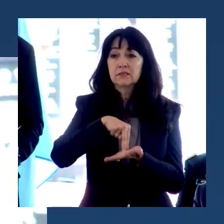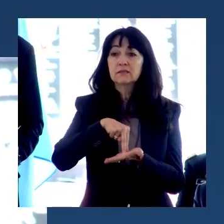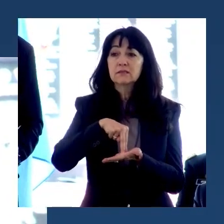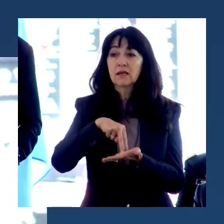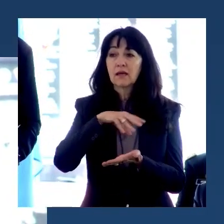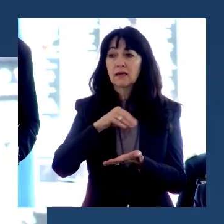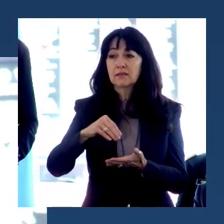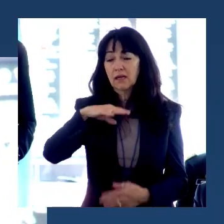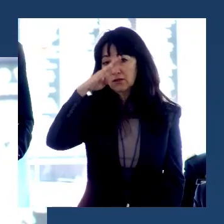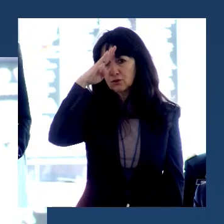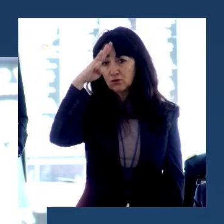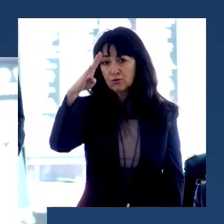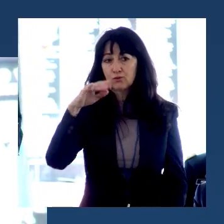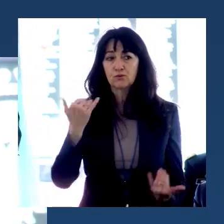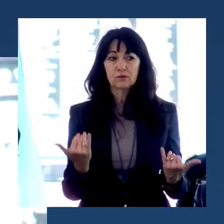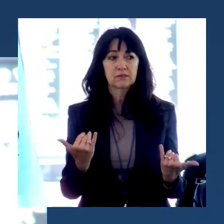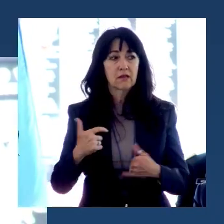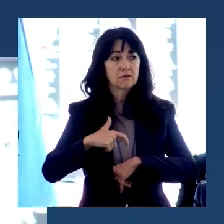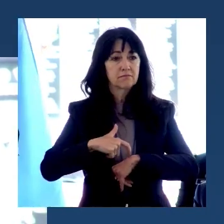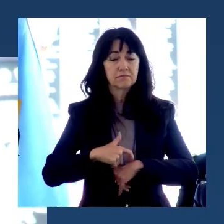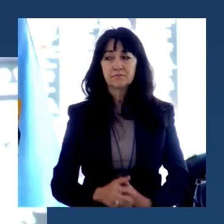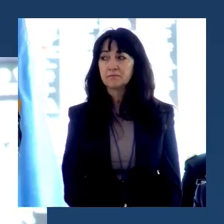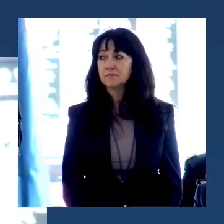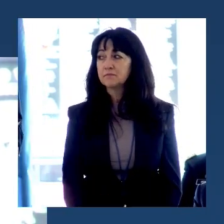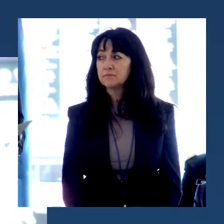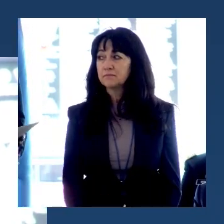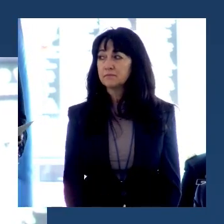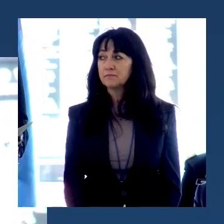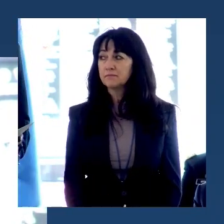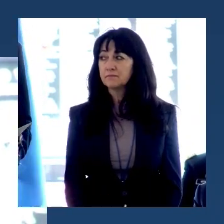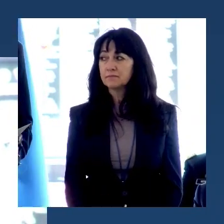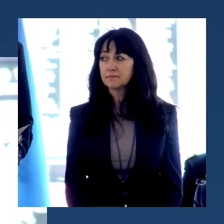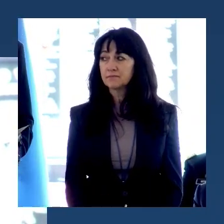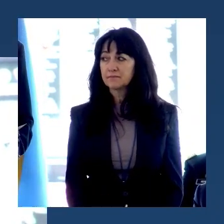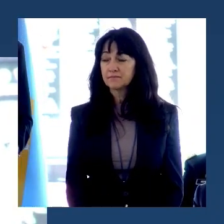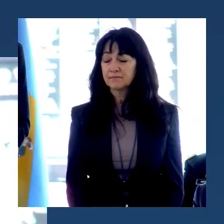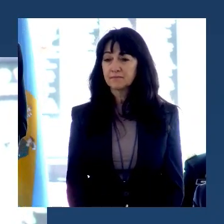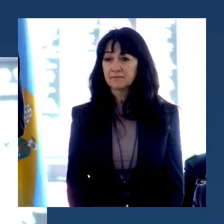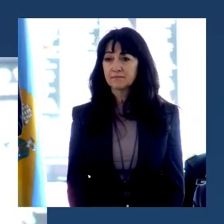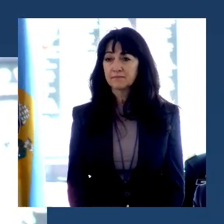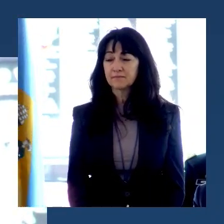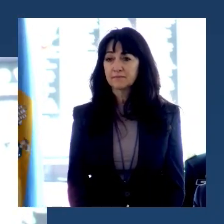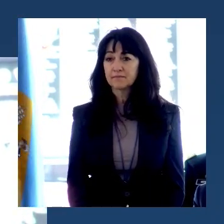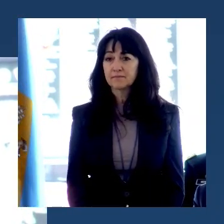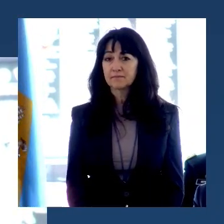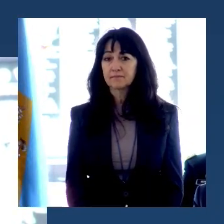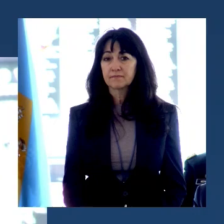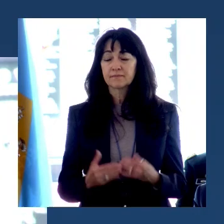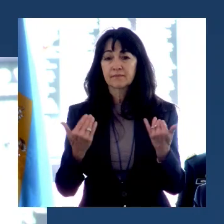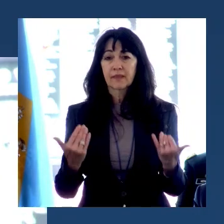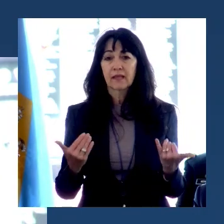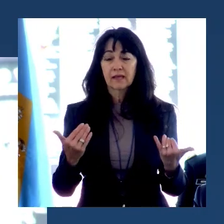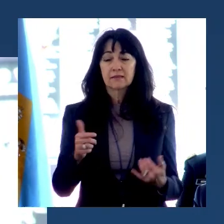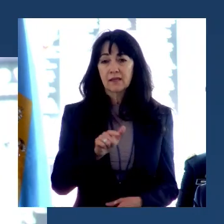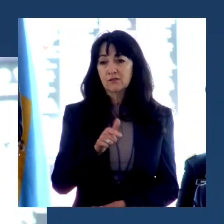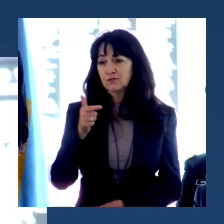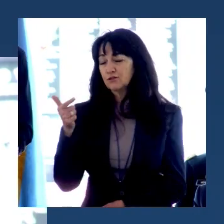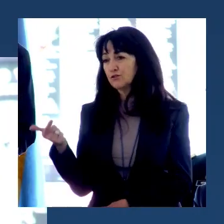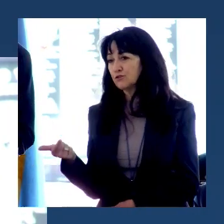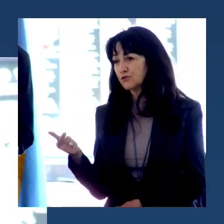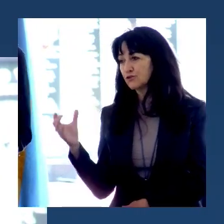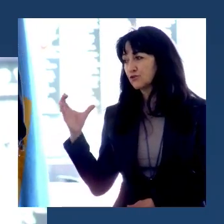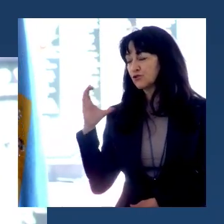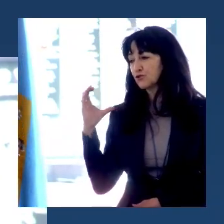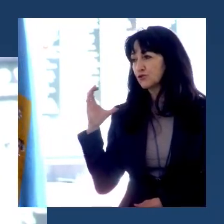and salute at this time. I now turn it back over to the chair,